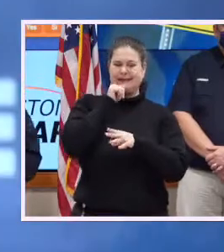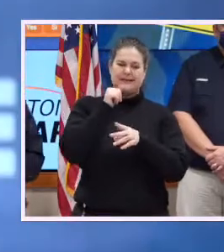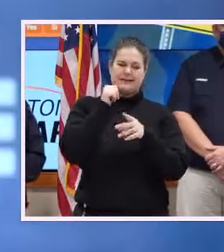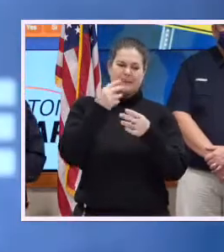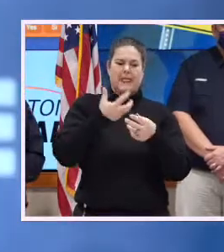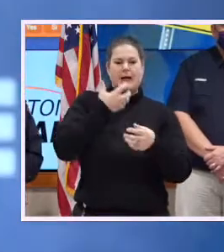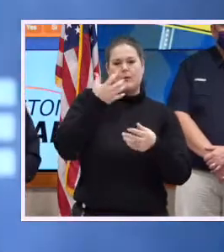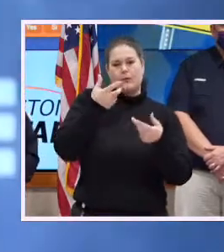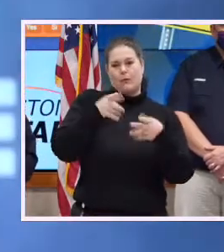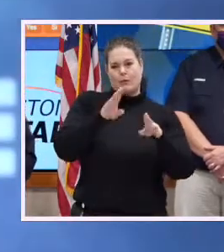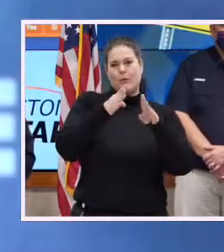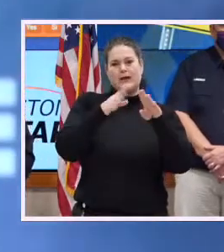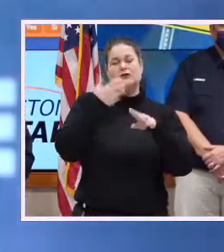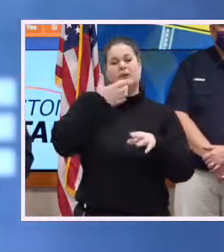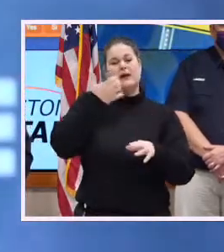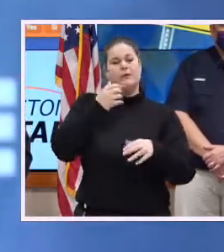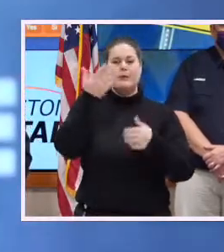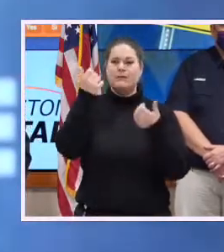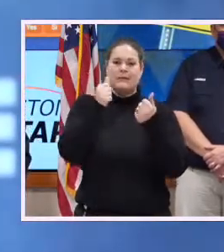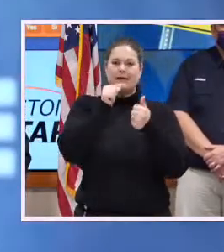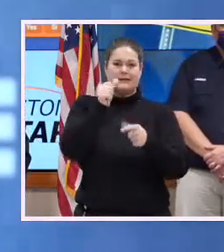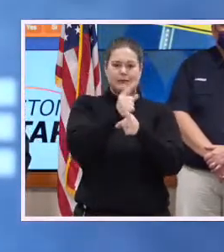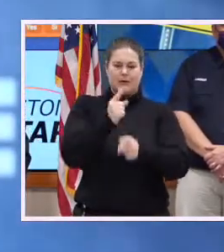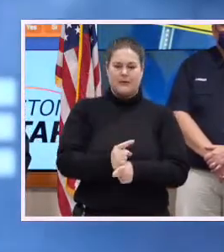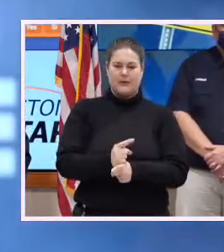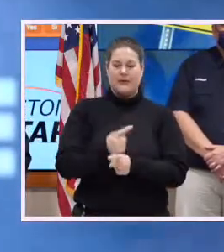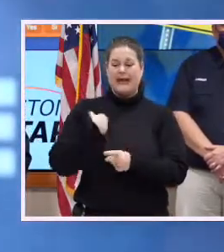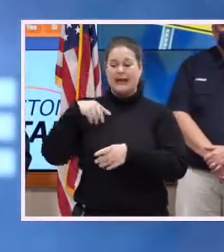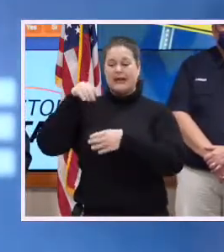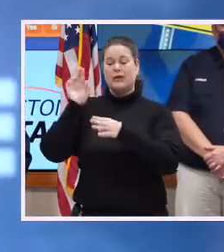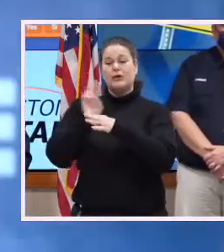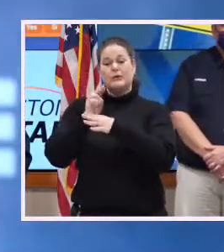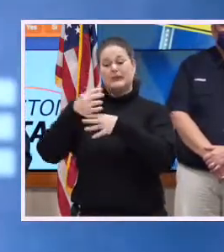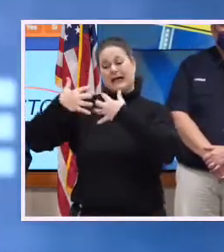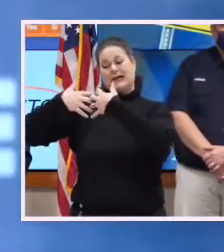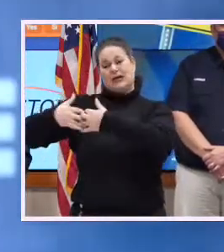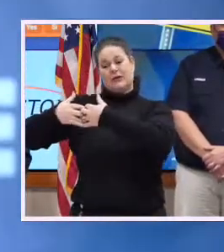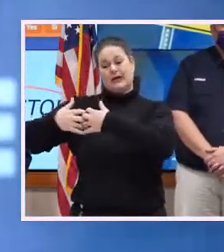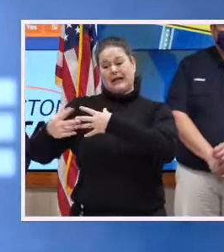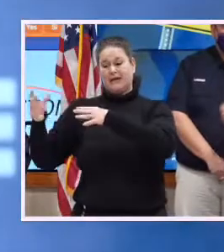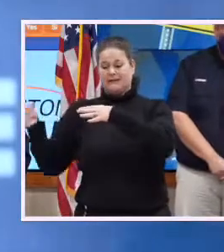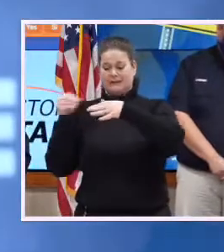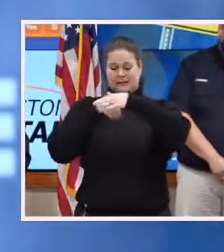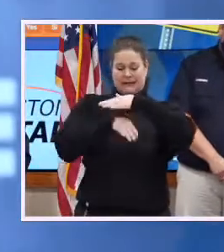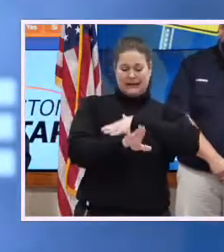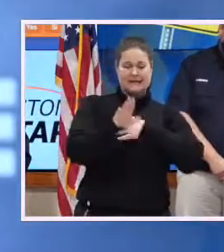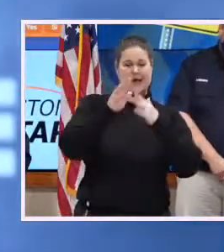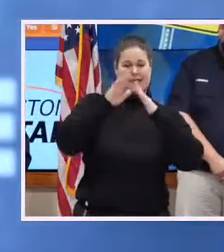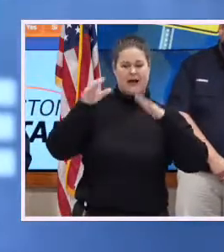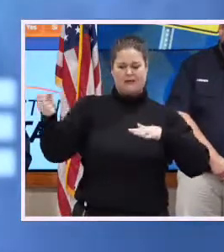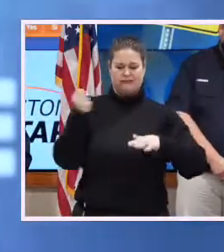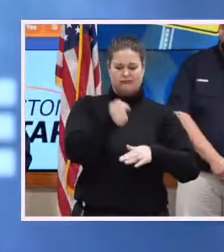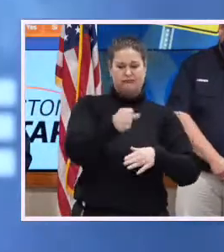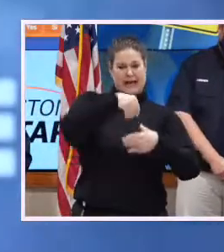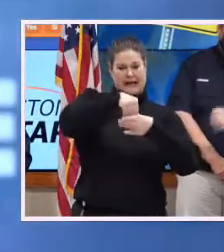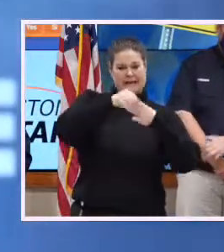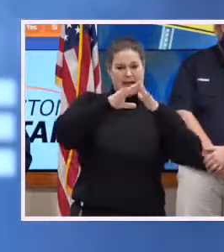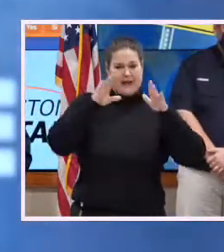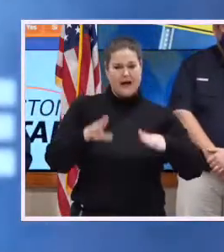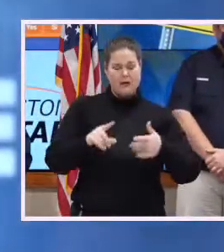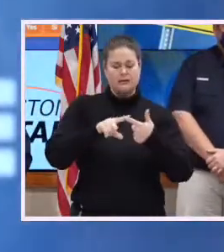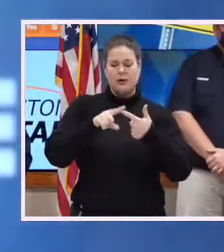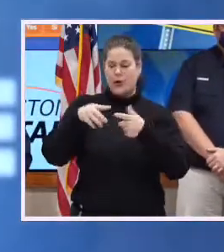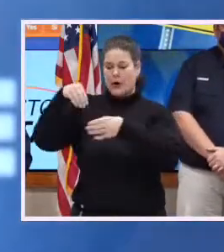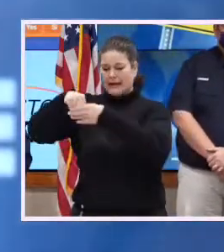monoxide poisoning of entire families from indoor use of generators. The generators were either placed inside the house or inside an adjacent garage or close to an